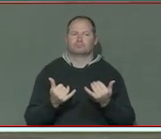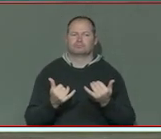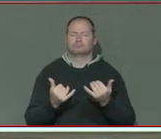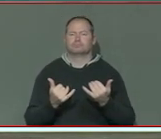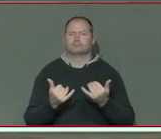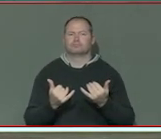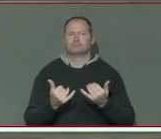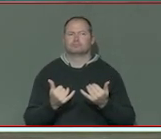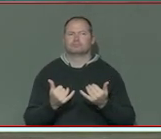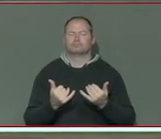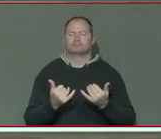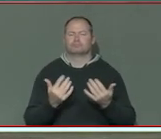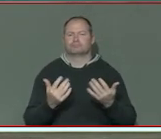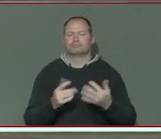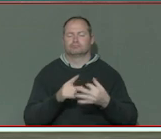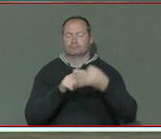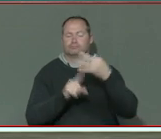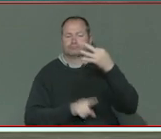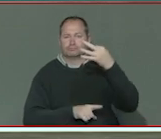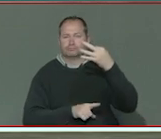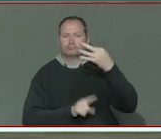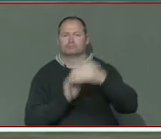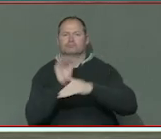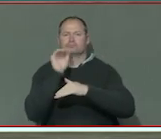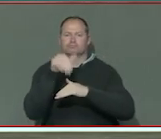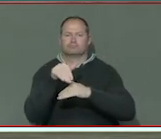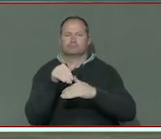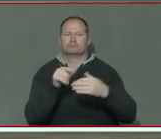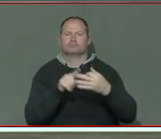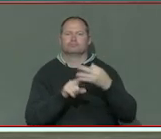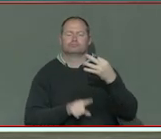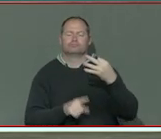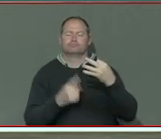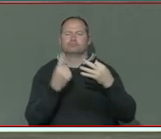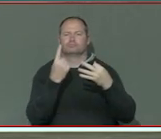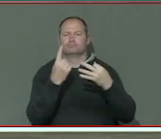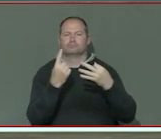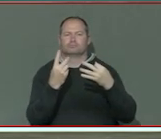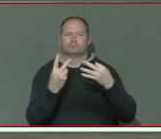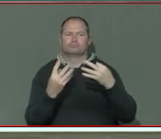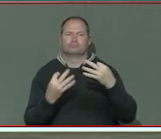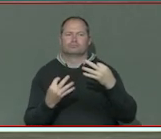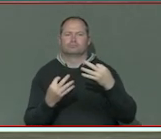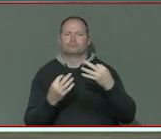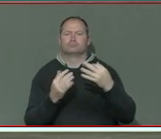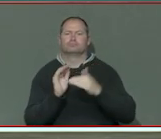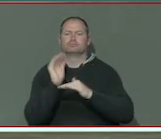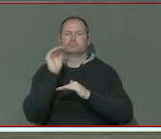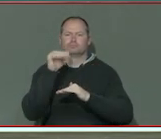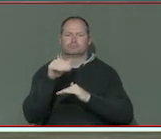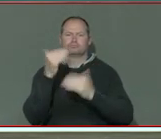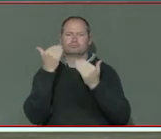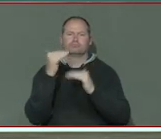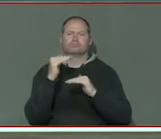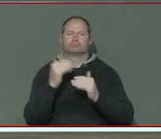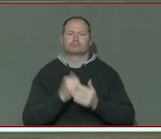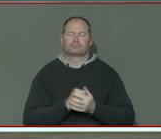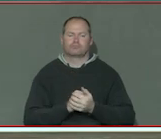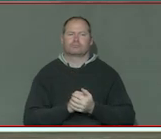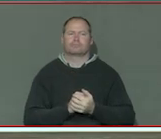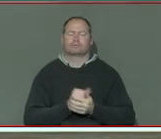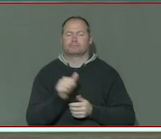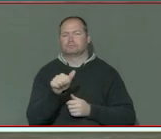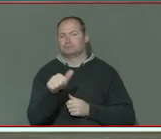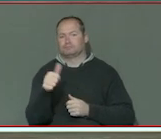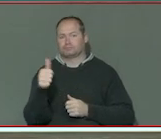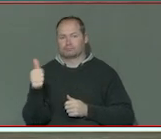2,000. So those three, you can use either one of those three. They are over the limits. And the other one that we